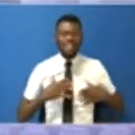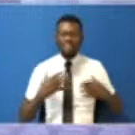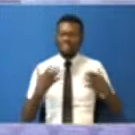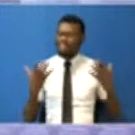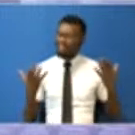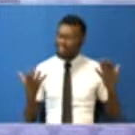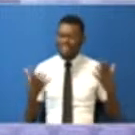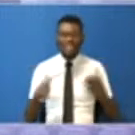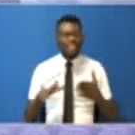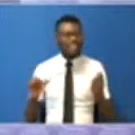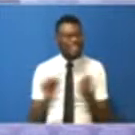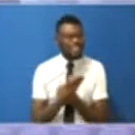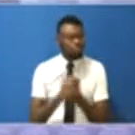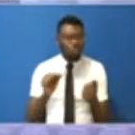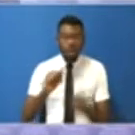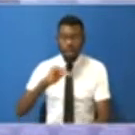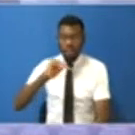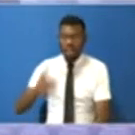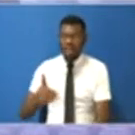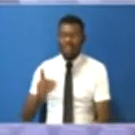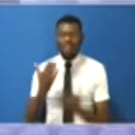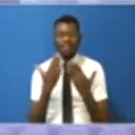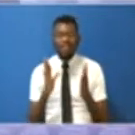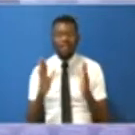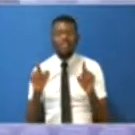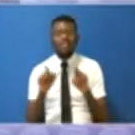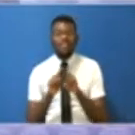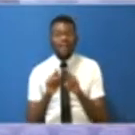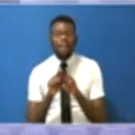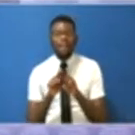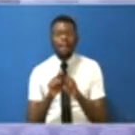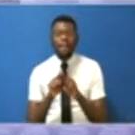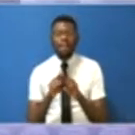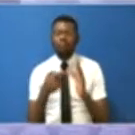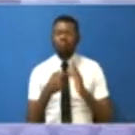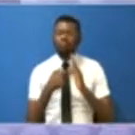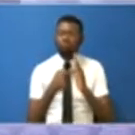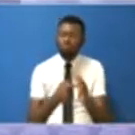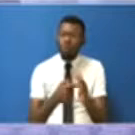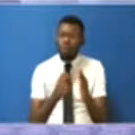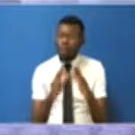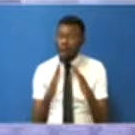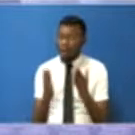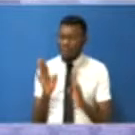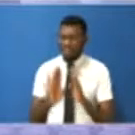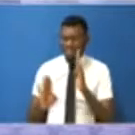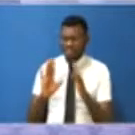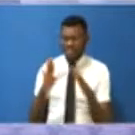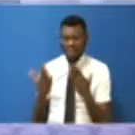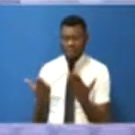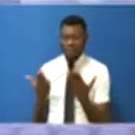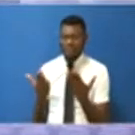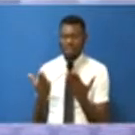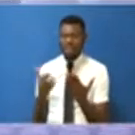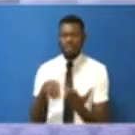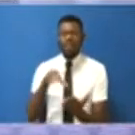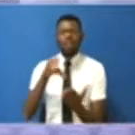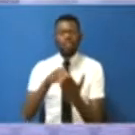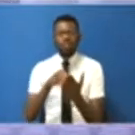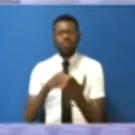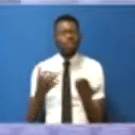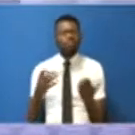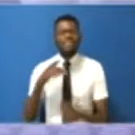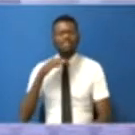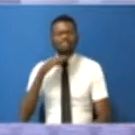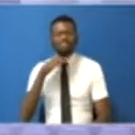city and especially the biggest symptom of cartel behavior is in the situation with garbage